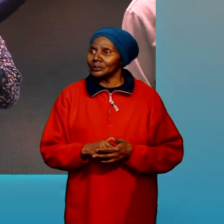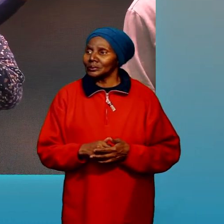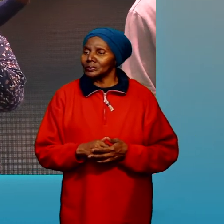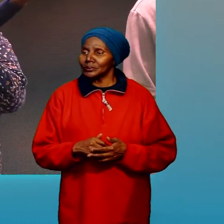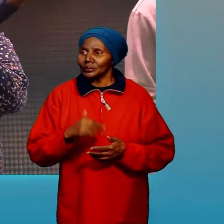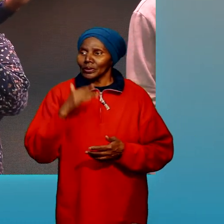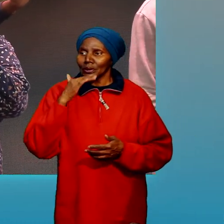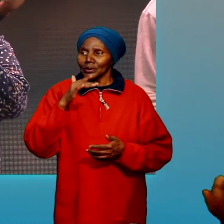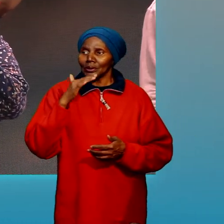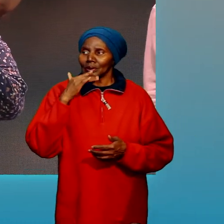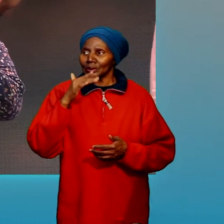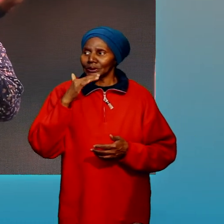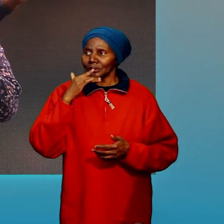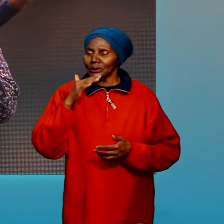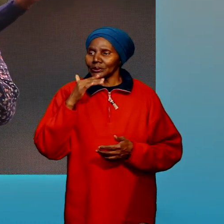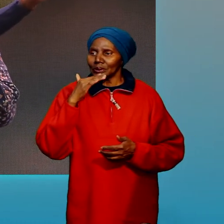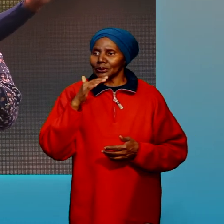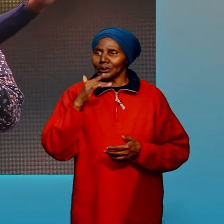home,